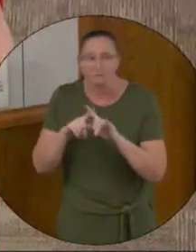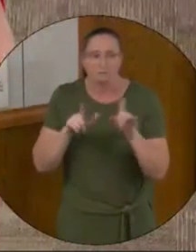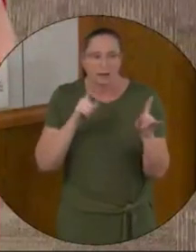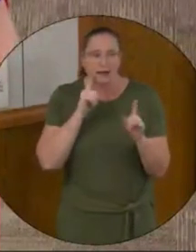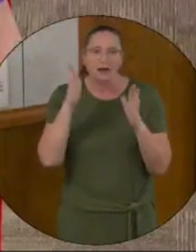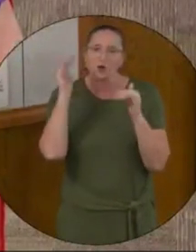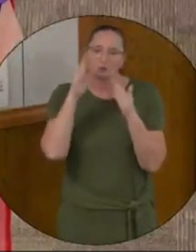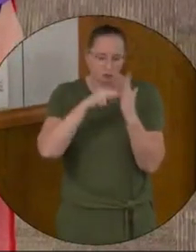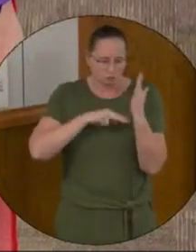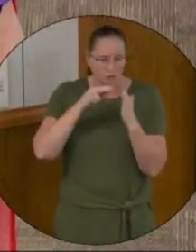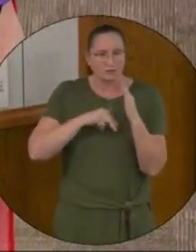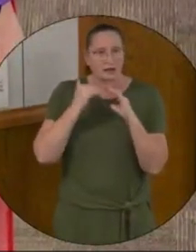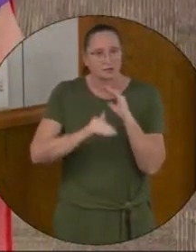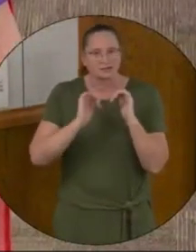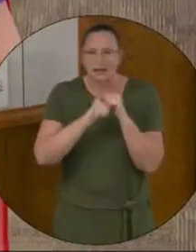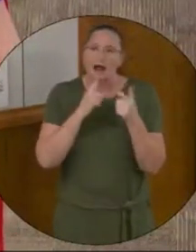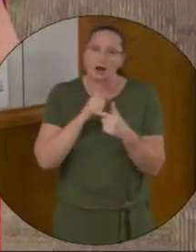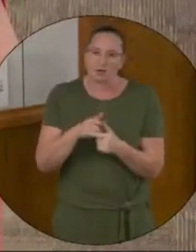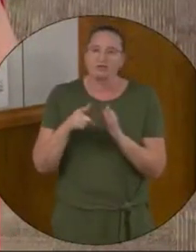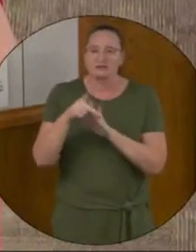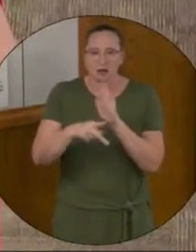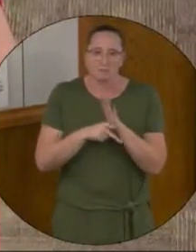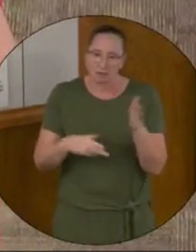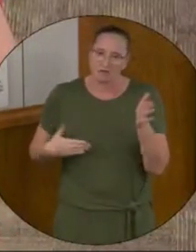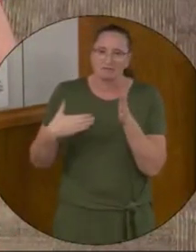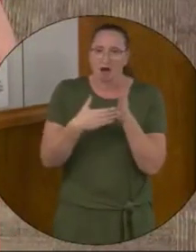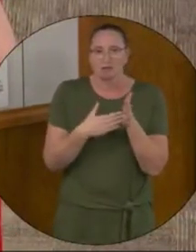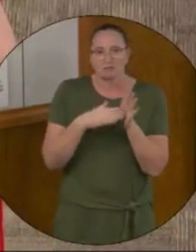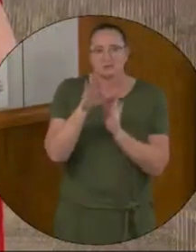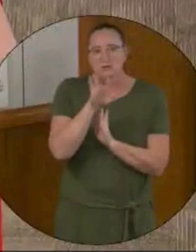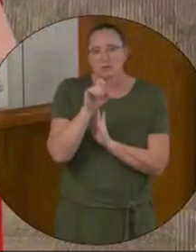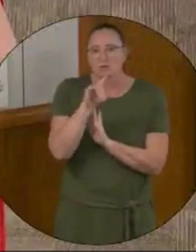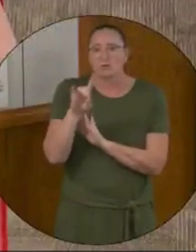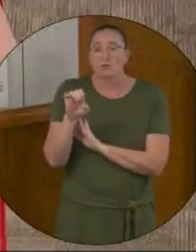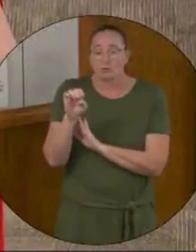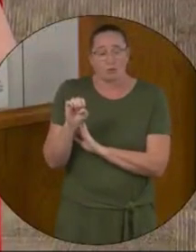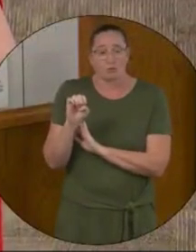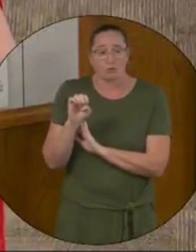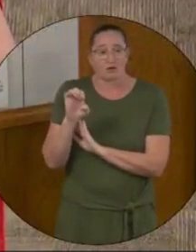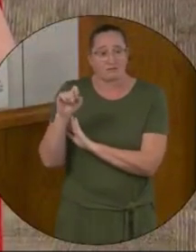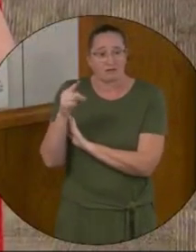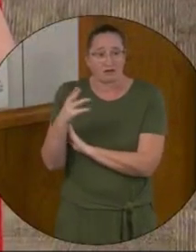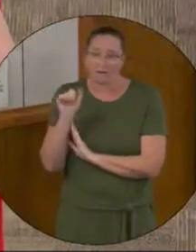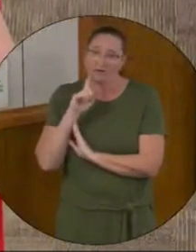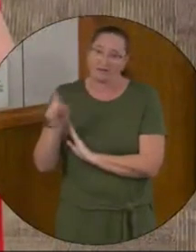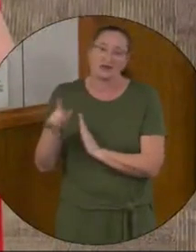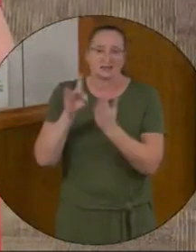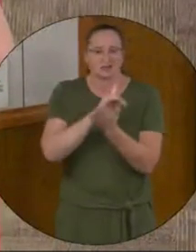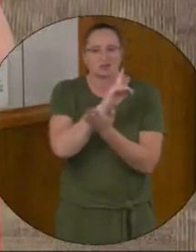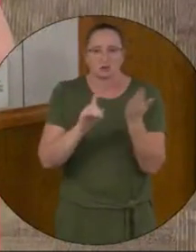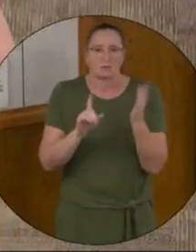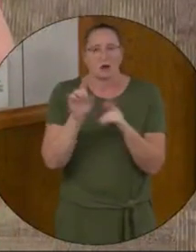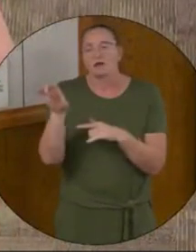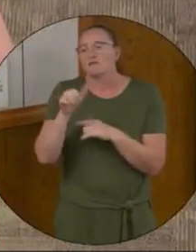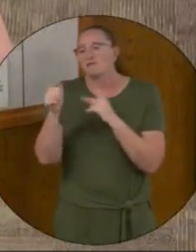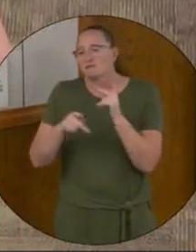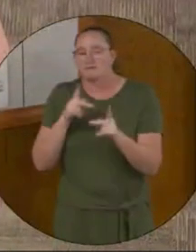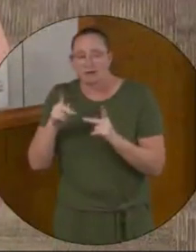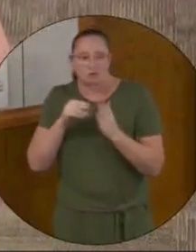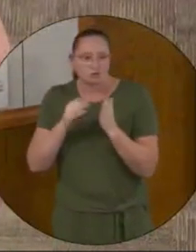email outlining how this policy violates the social workers code of ethics and sets the district up for discriminating against our Black and other students of color. I hope you